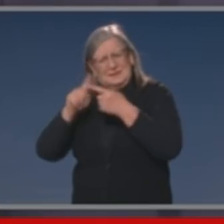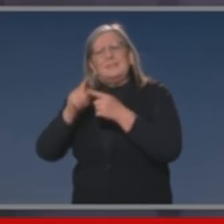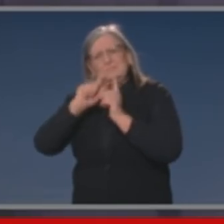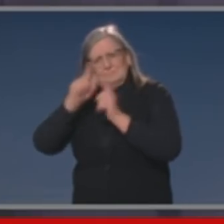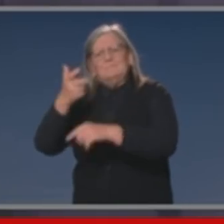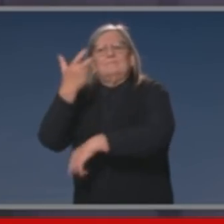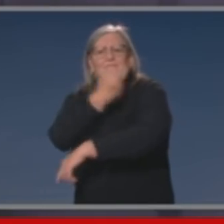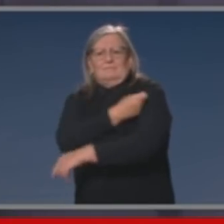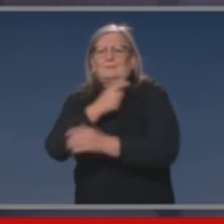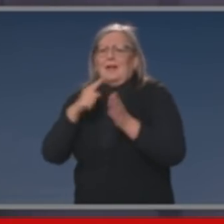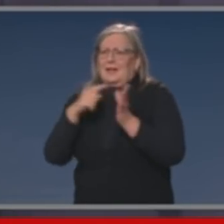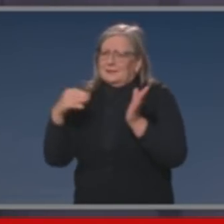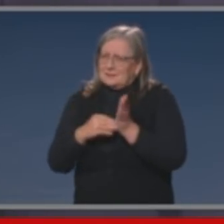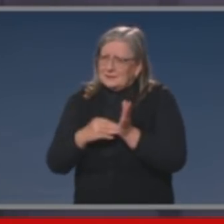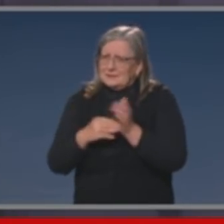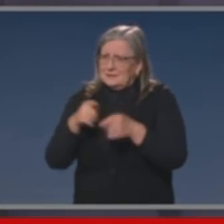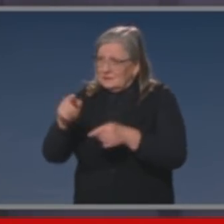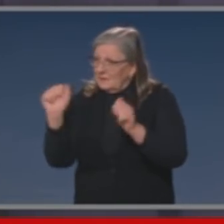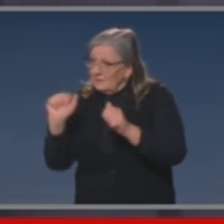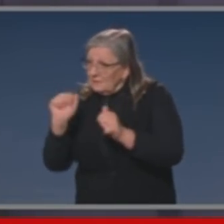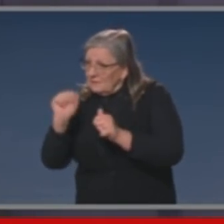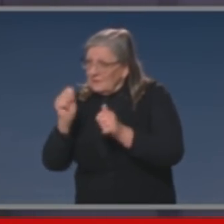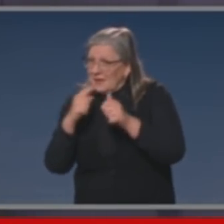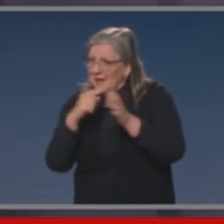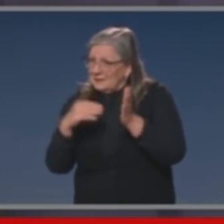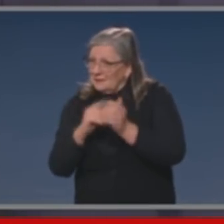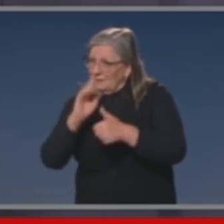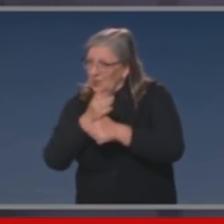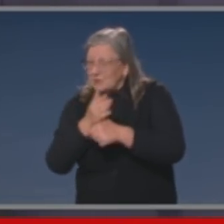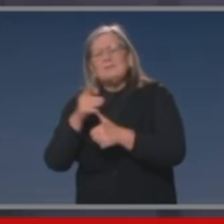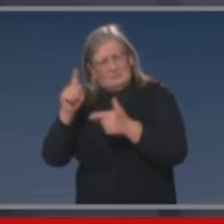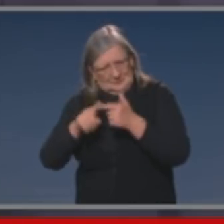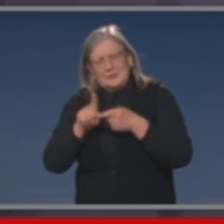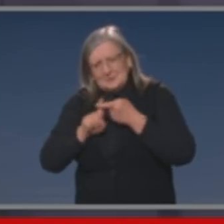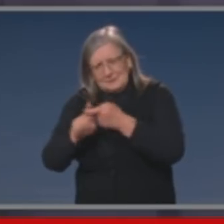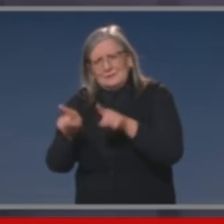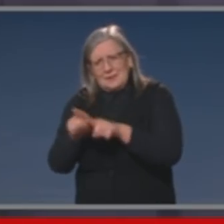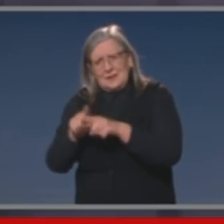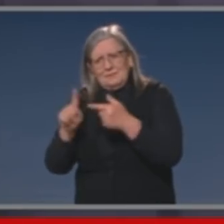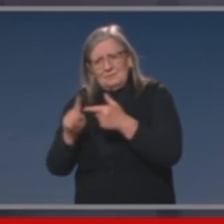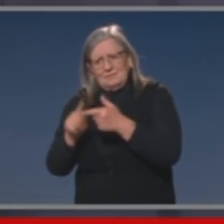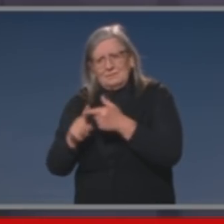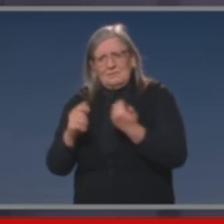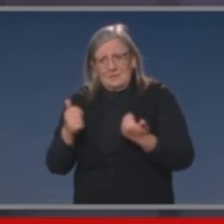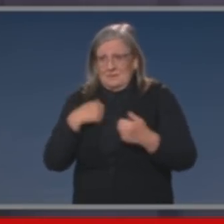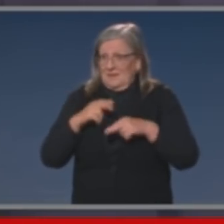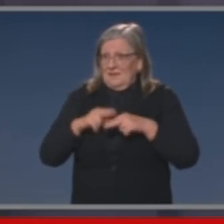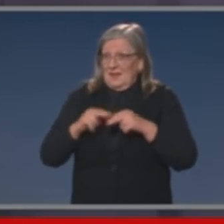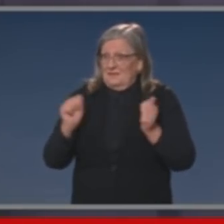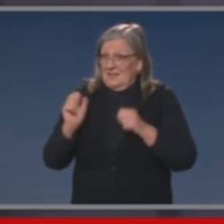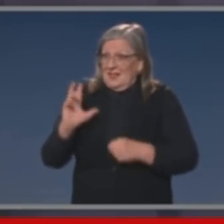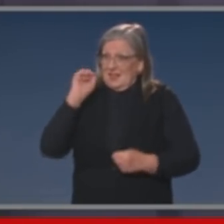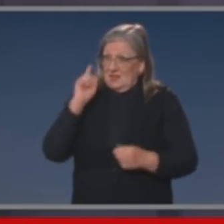dose, make sure you get your second dose. My father had AstraZeneca last week, and I'll be advising him to go ahead and get that second dose. As